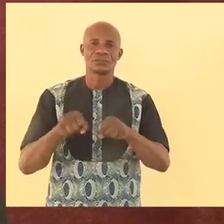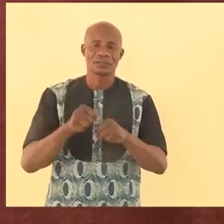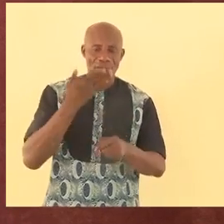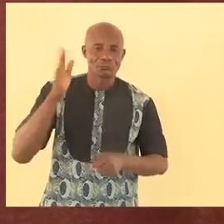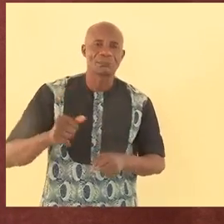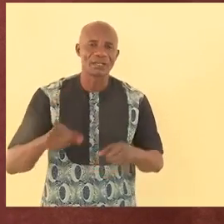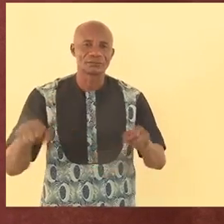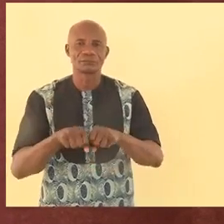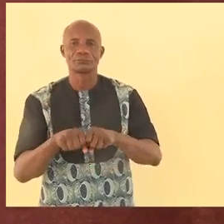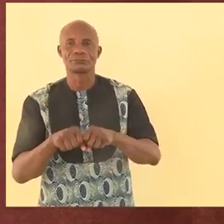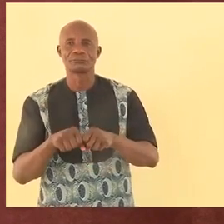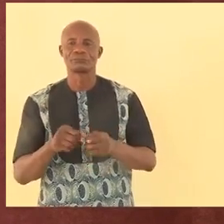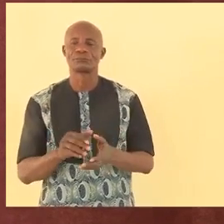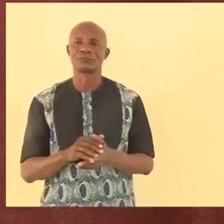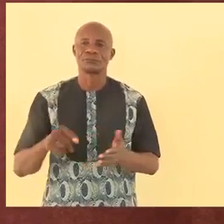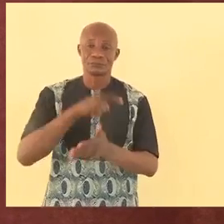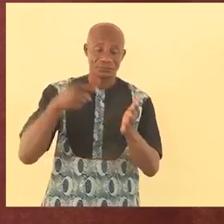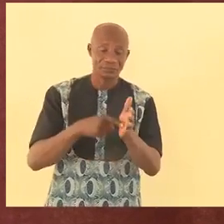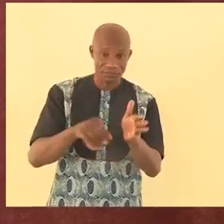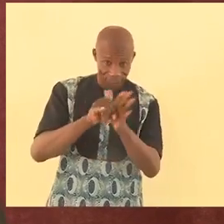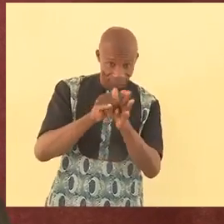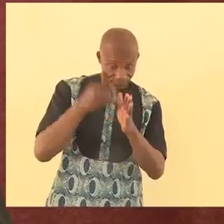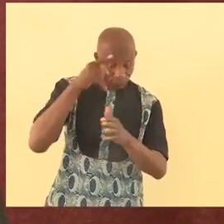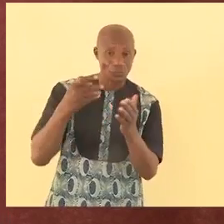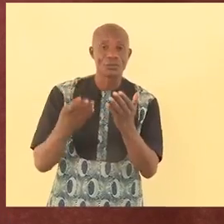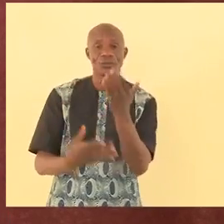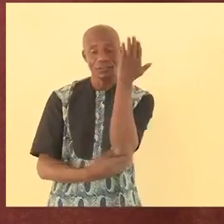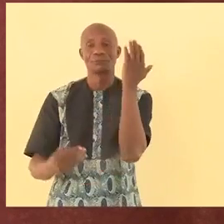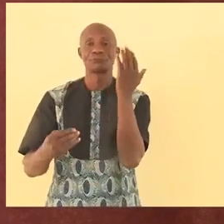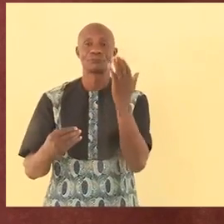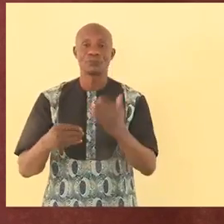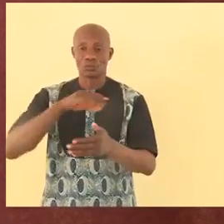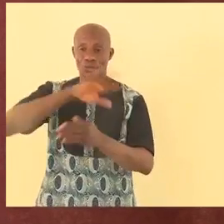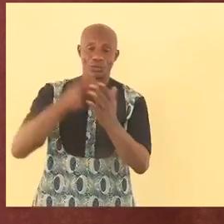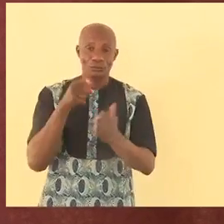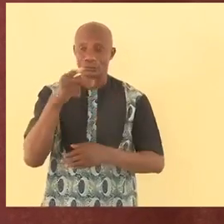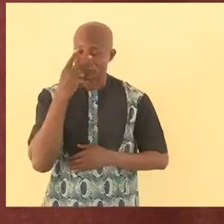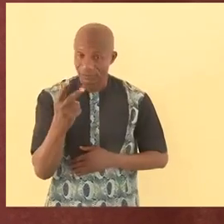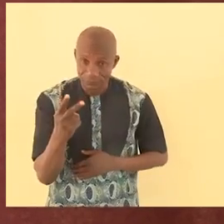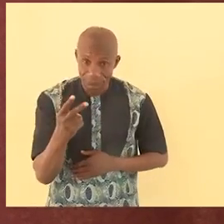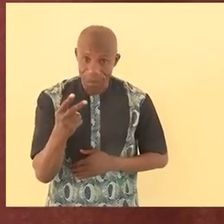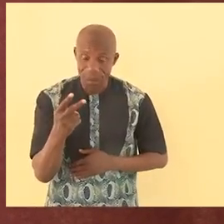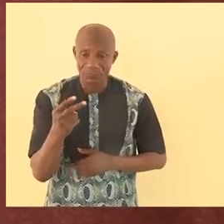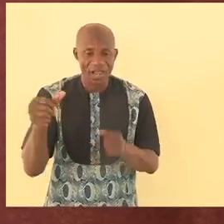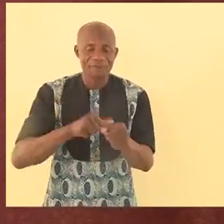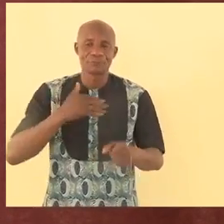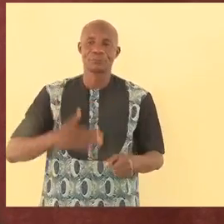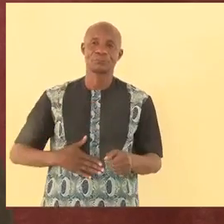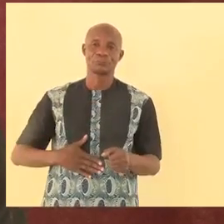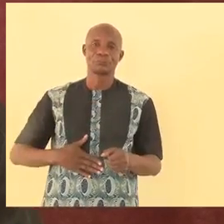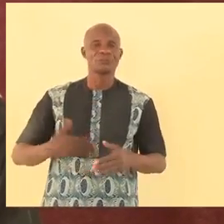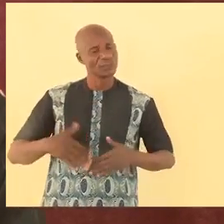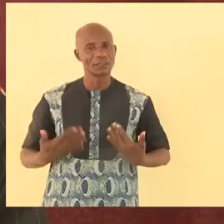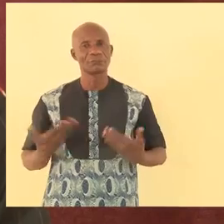off, and automatically you know that this is an identity card for the poor. All you see in Germany is